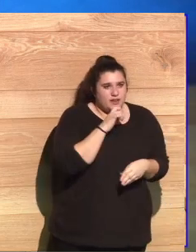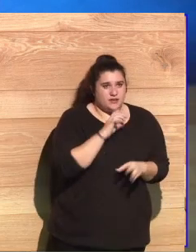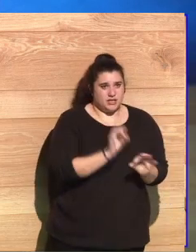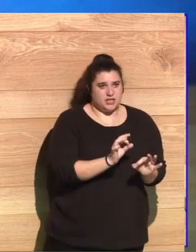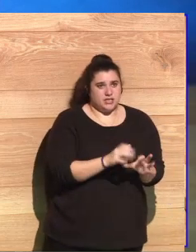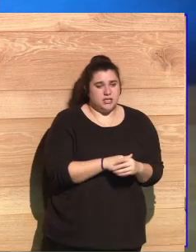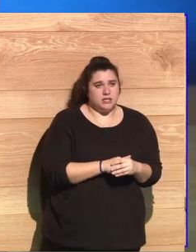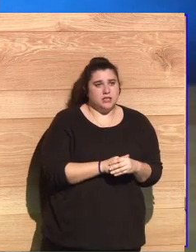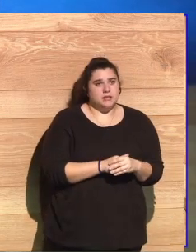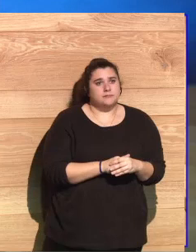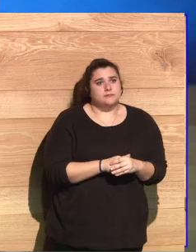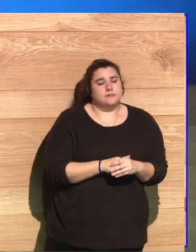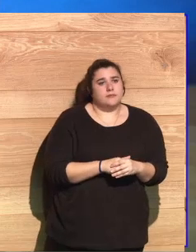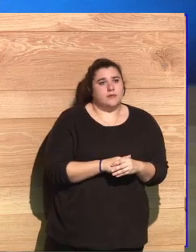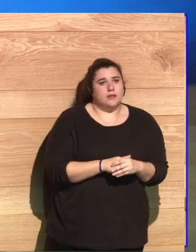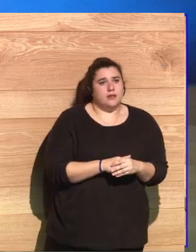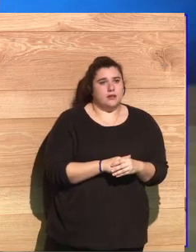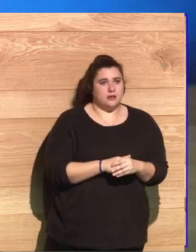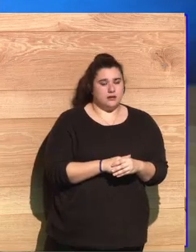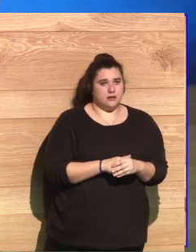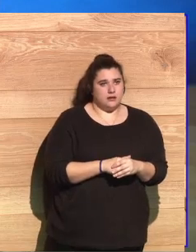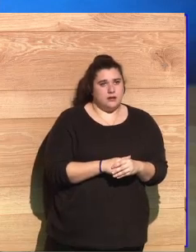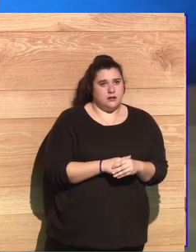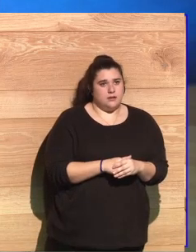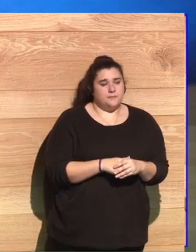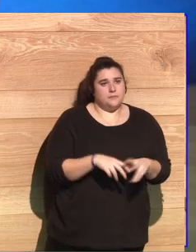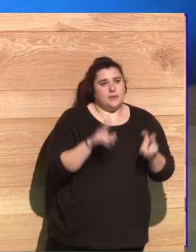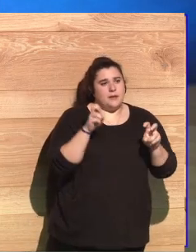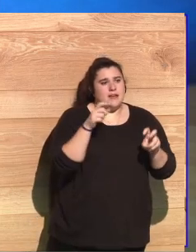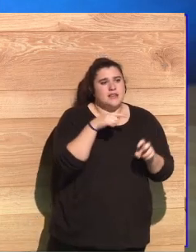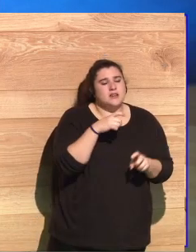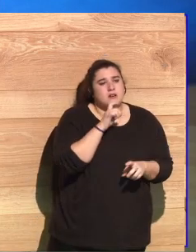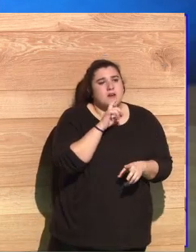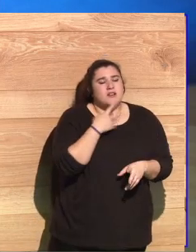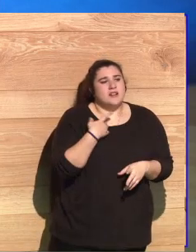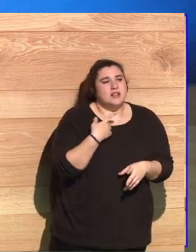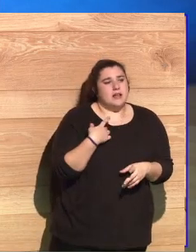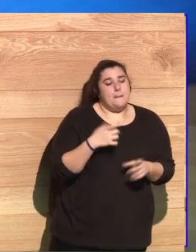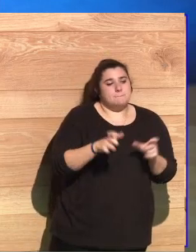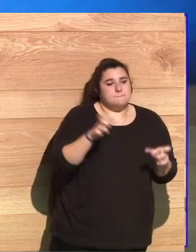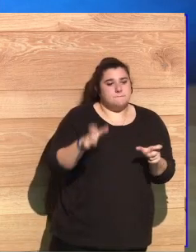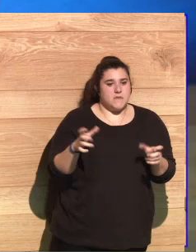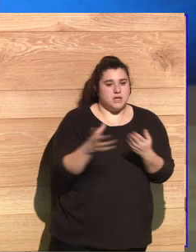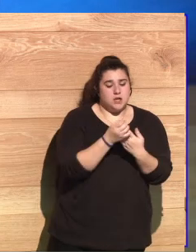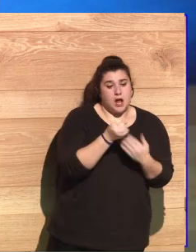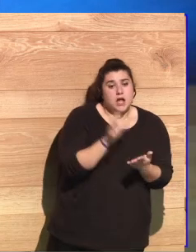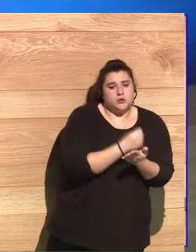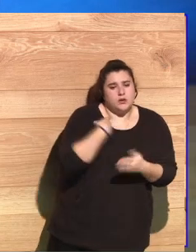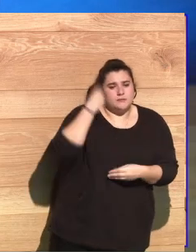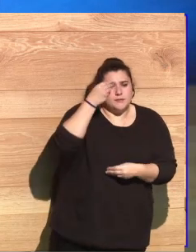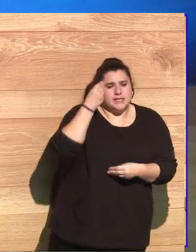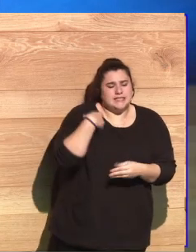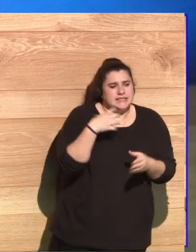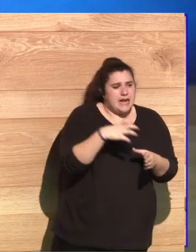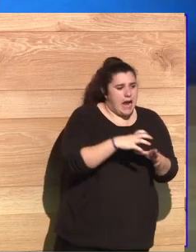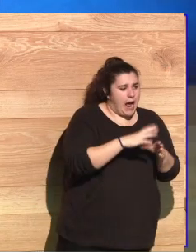In retrospect, to think about being in prison, nobody likes to think about being in prison. And I was in one of the worst ones